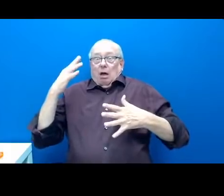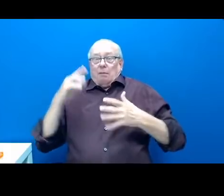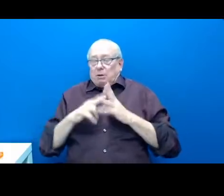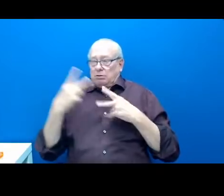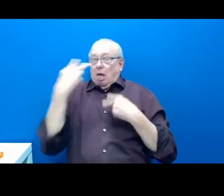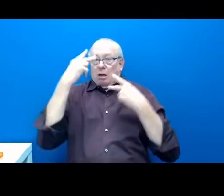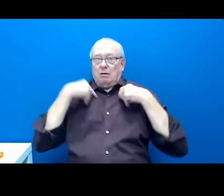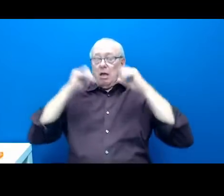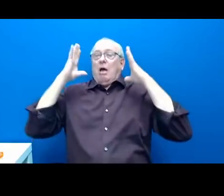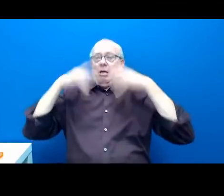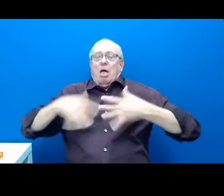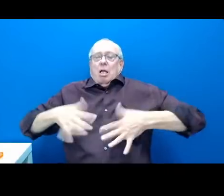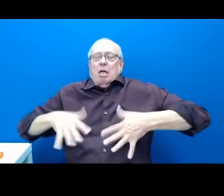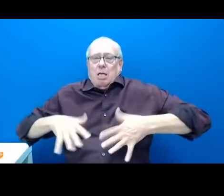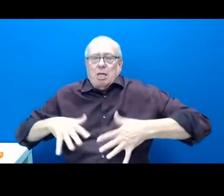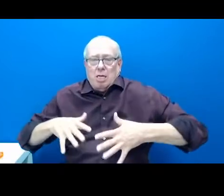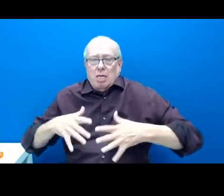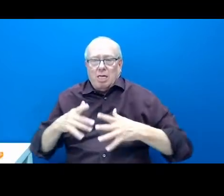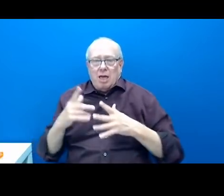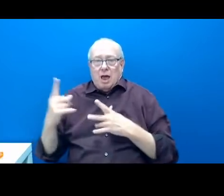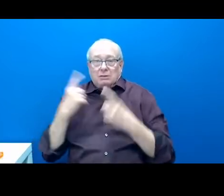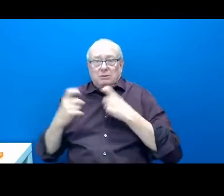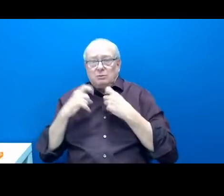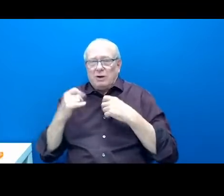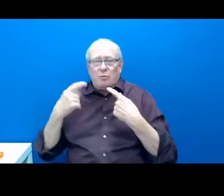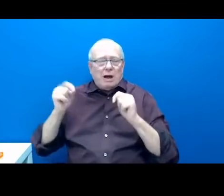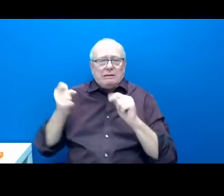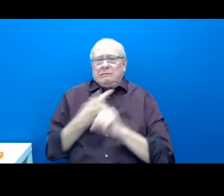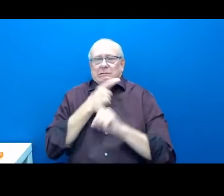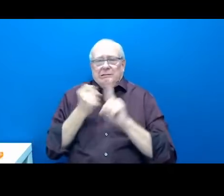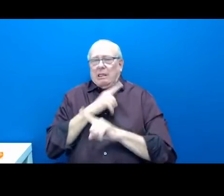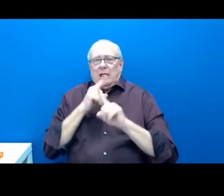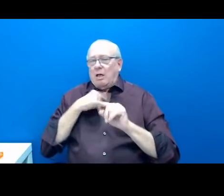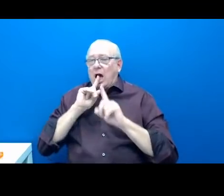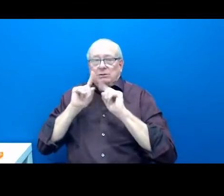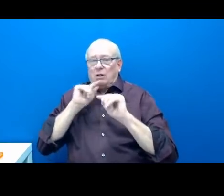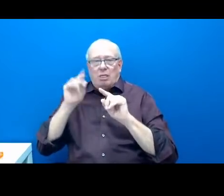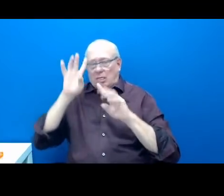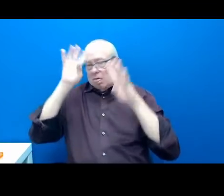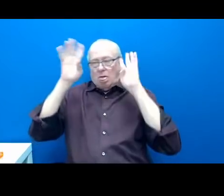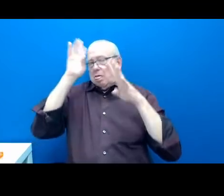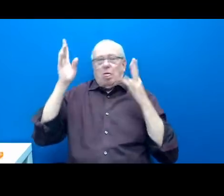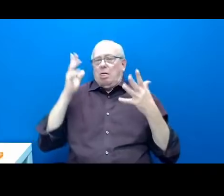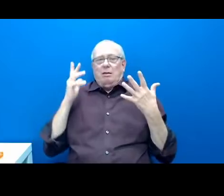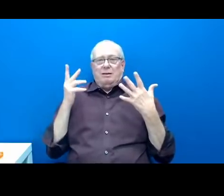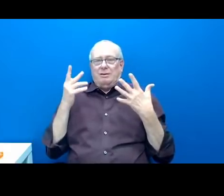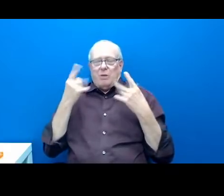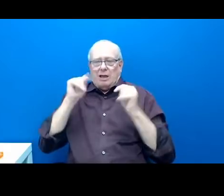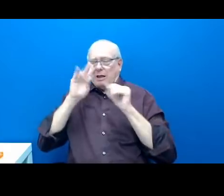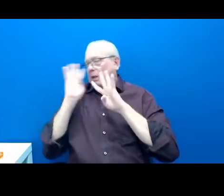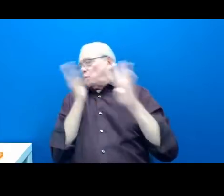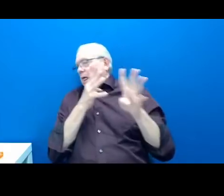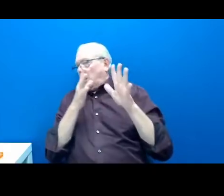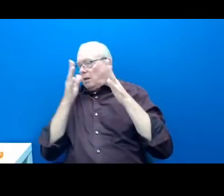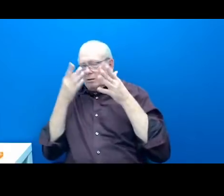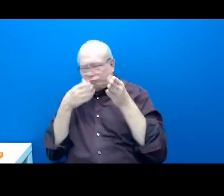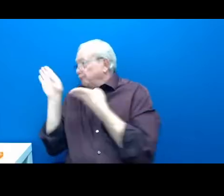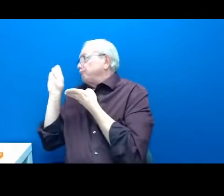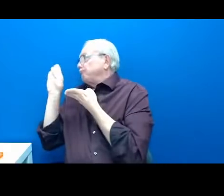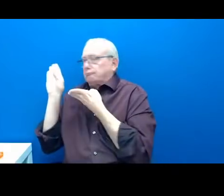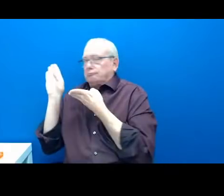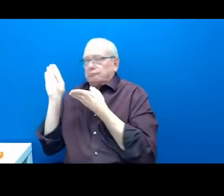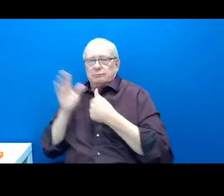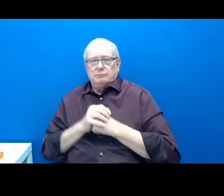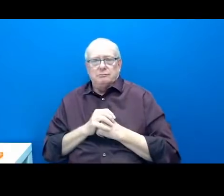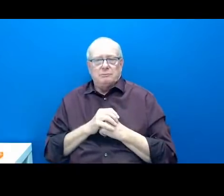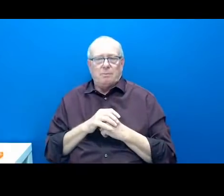the unbelievable shaking, and just asked me a bunch of random questions and things like that. And I also know that that is an idea